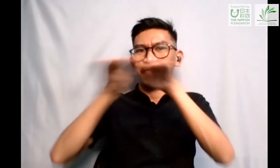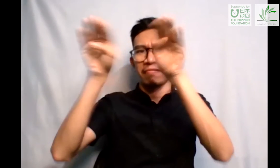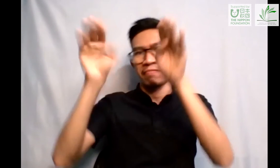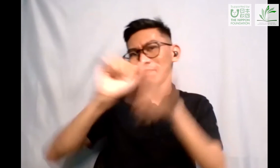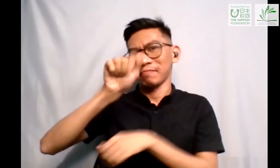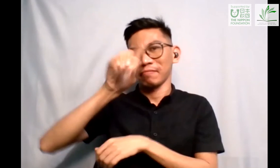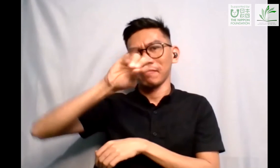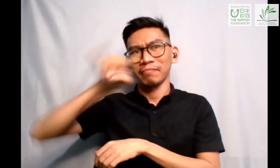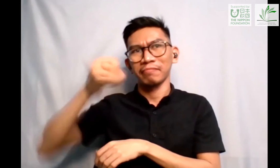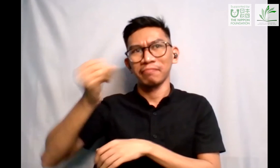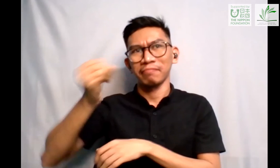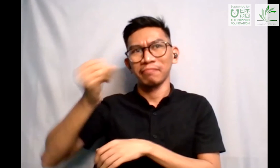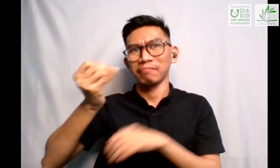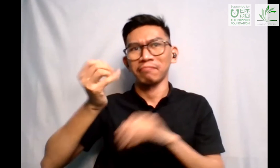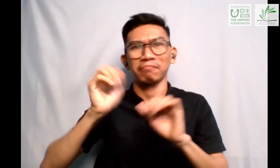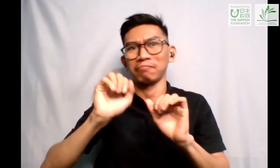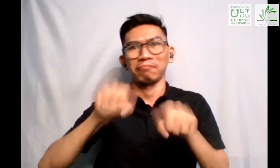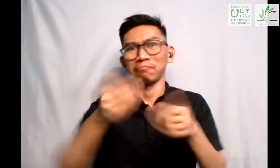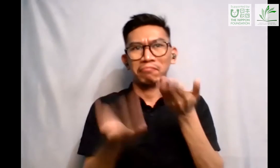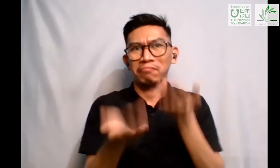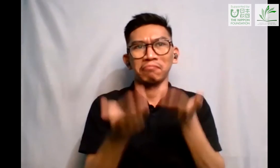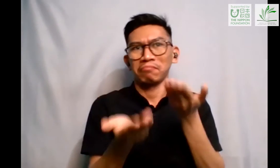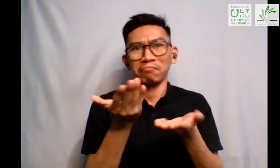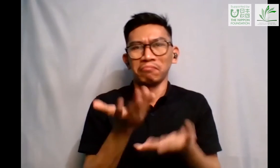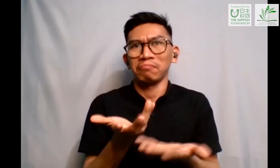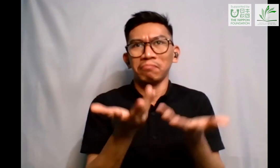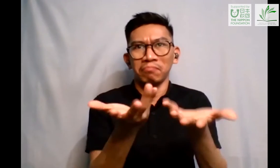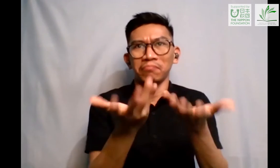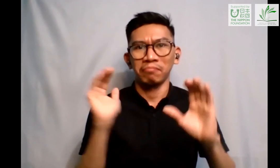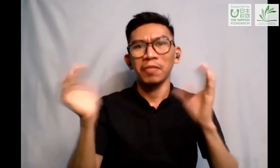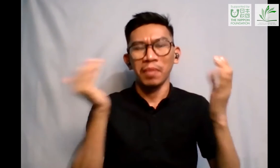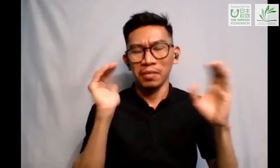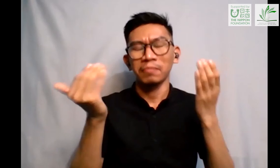if you want to do that. Or you could wait till,